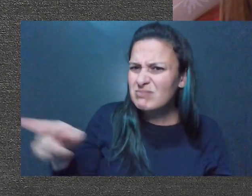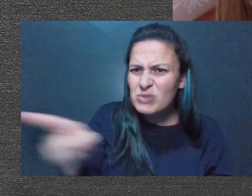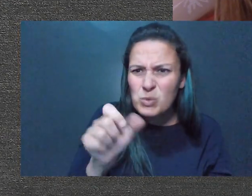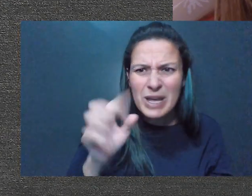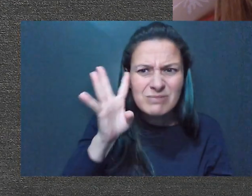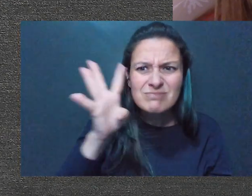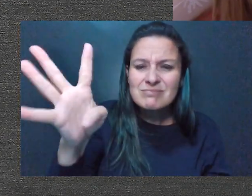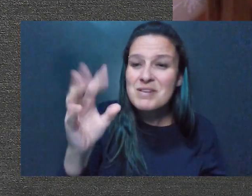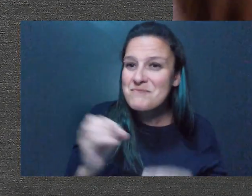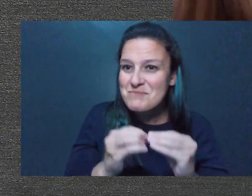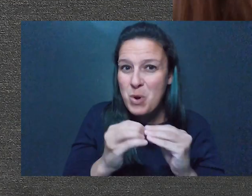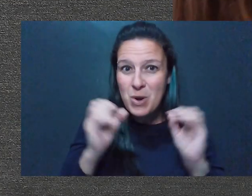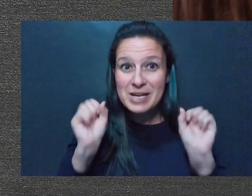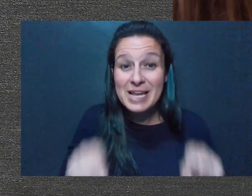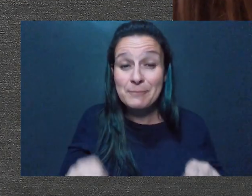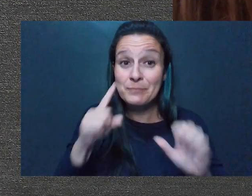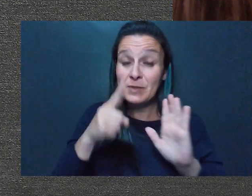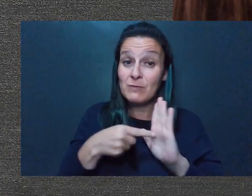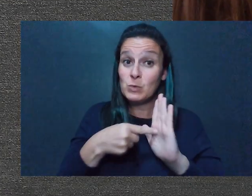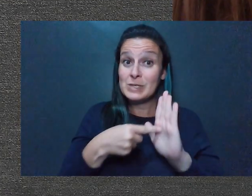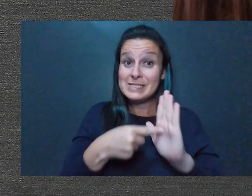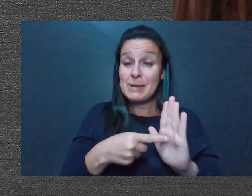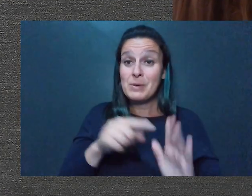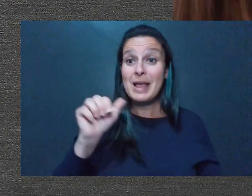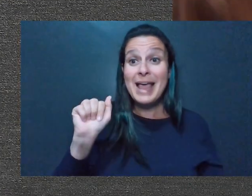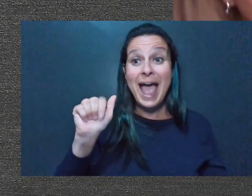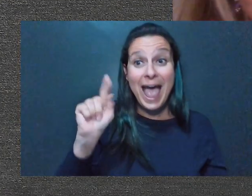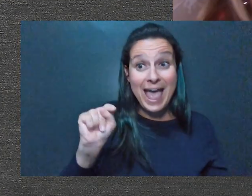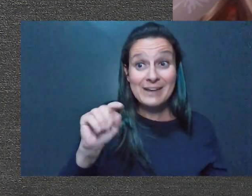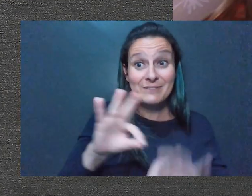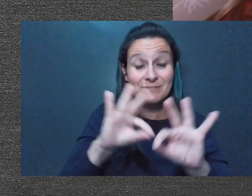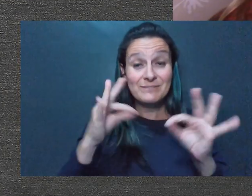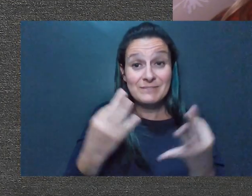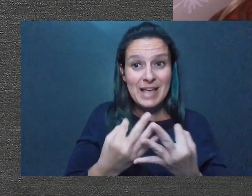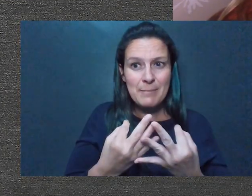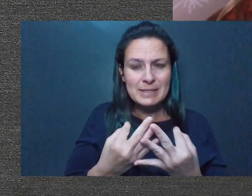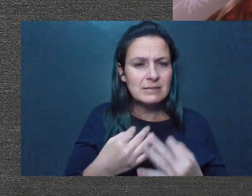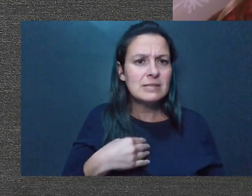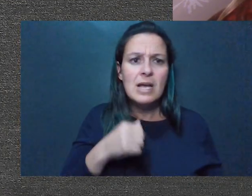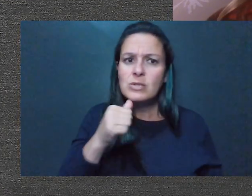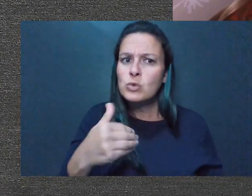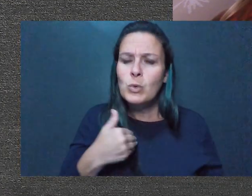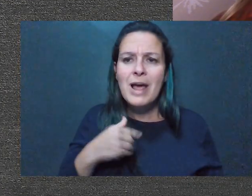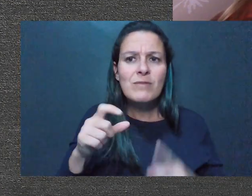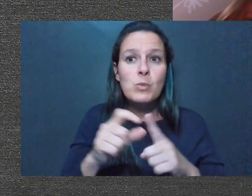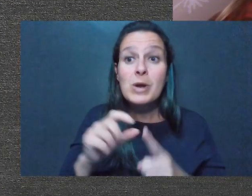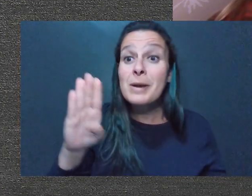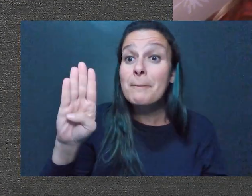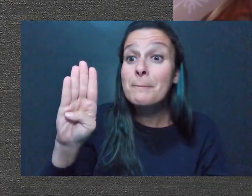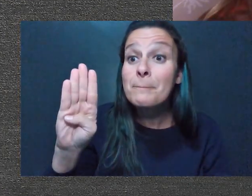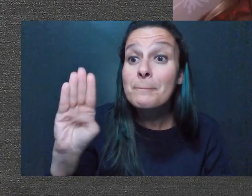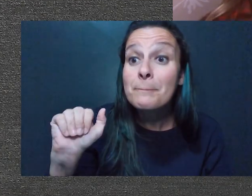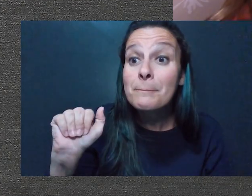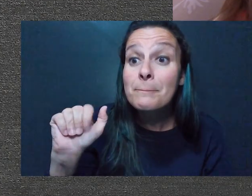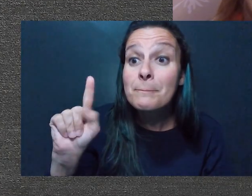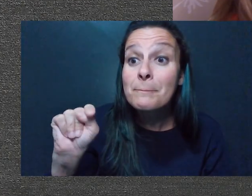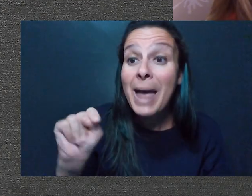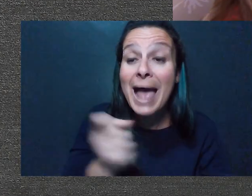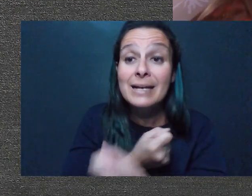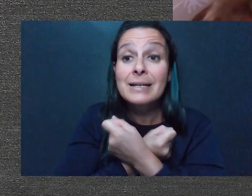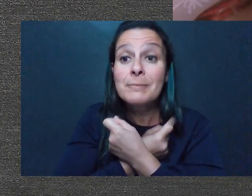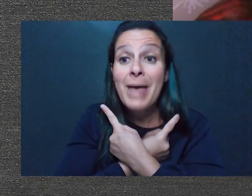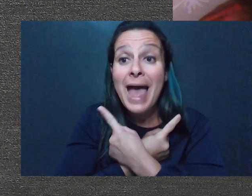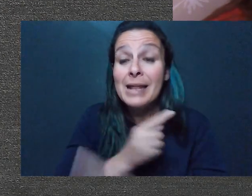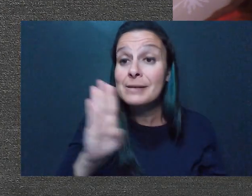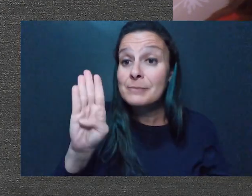up more. For example, in my at family, I don't have the word bat. So if I think up a new word,